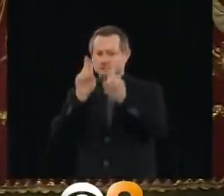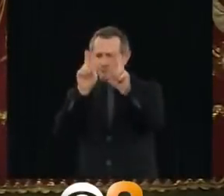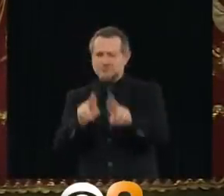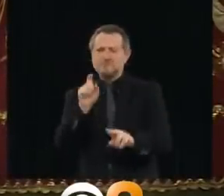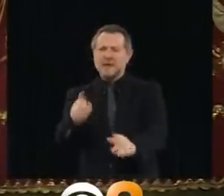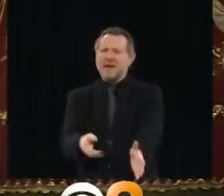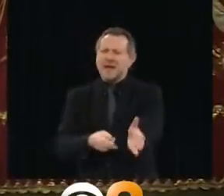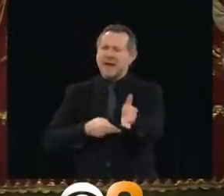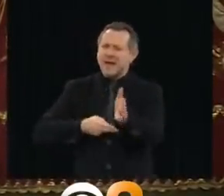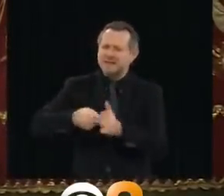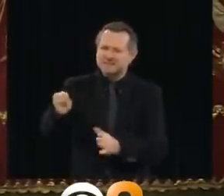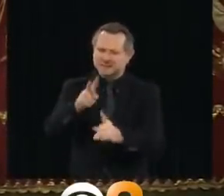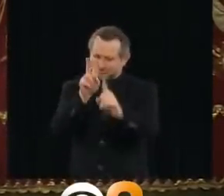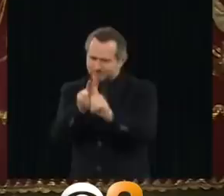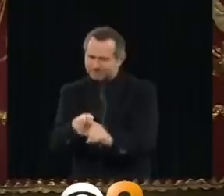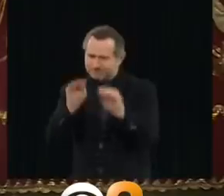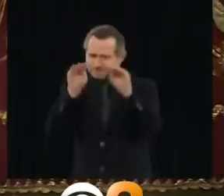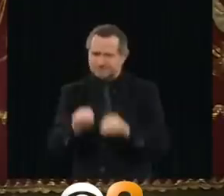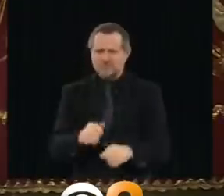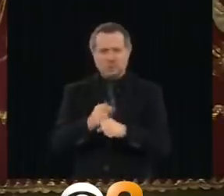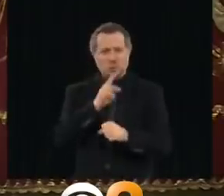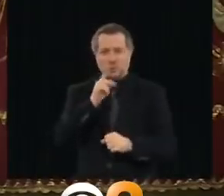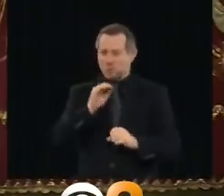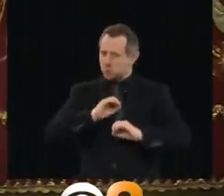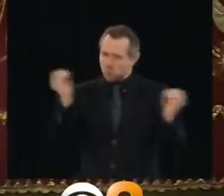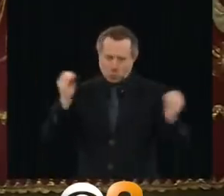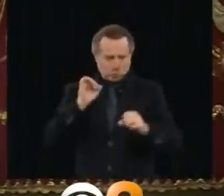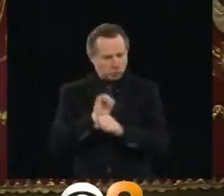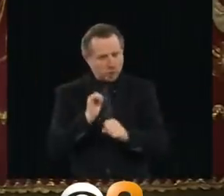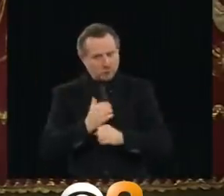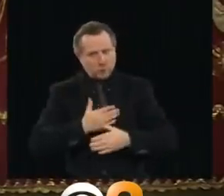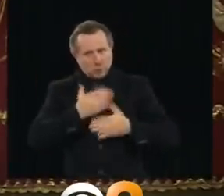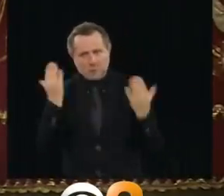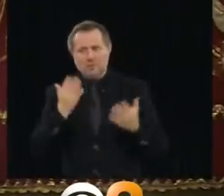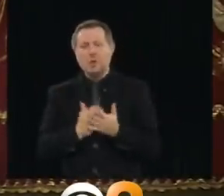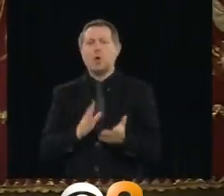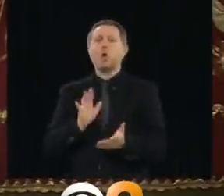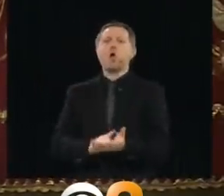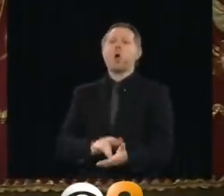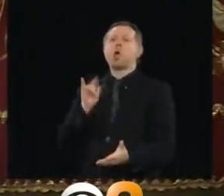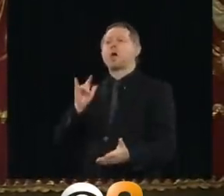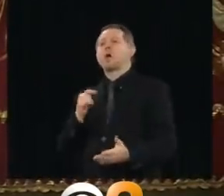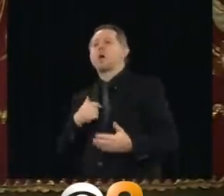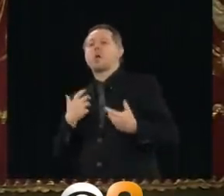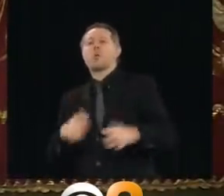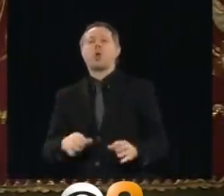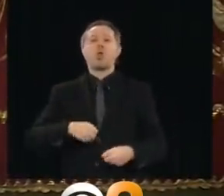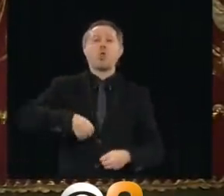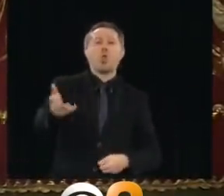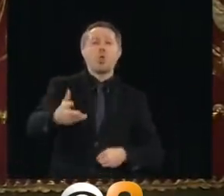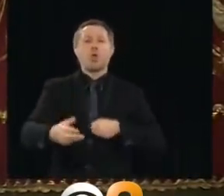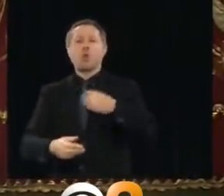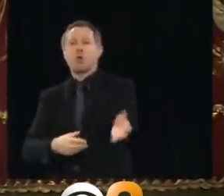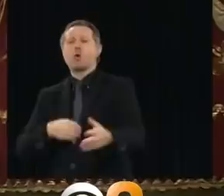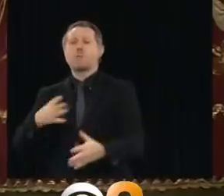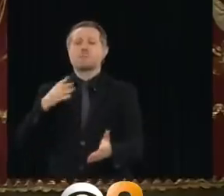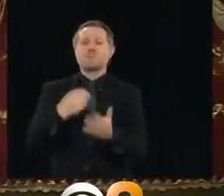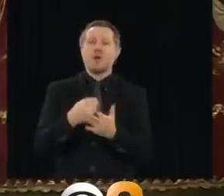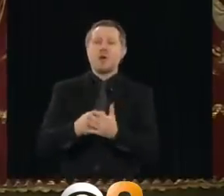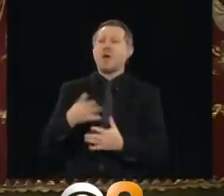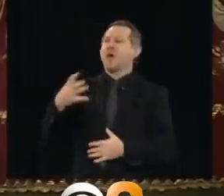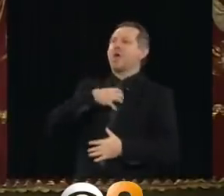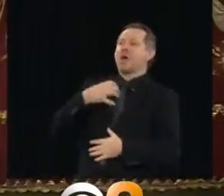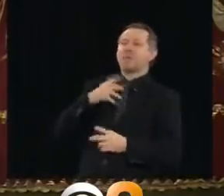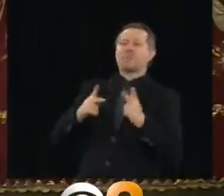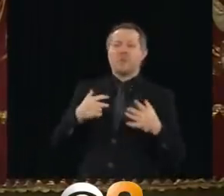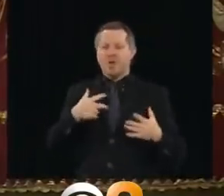are actually the people that they say that they are, and not just jamming the money out the door so quickly that then at the end of this, when this is all over, you guys come to the press office